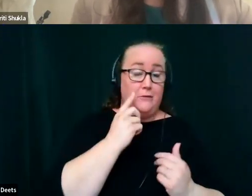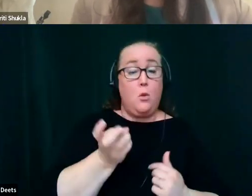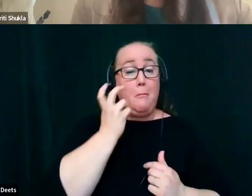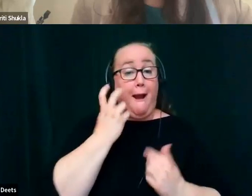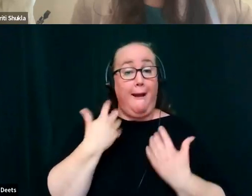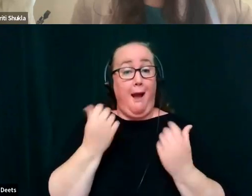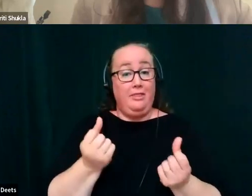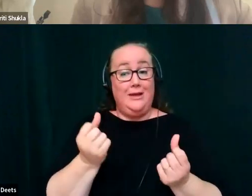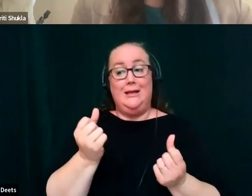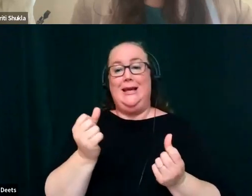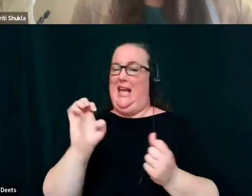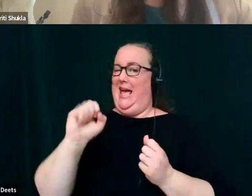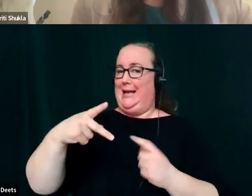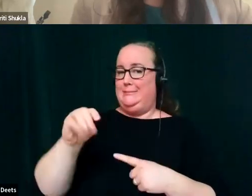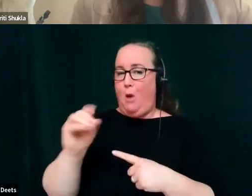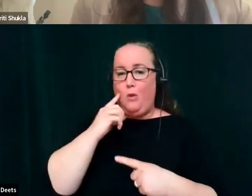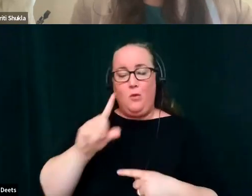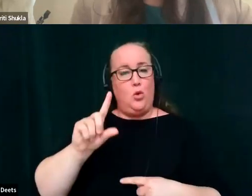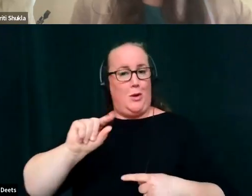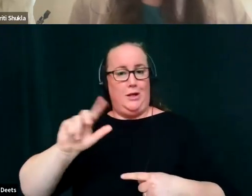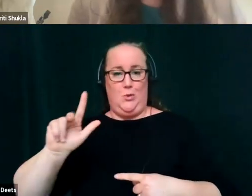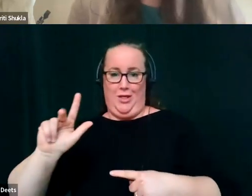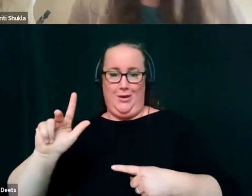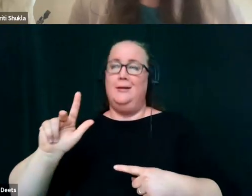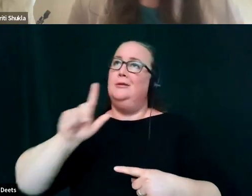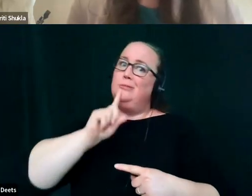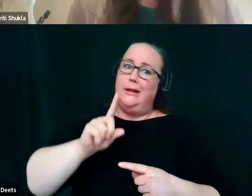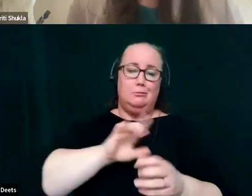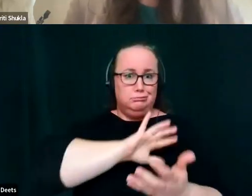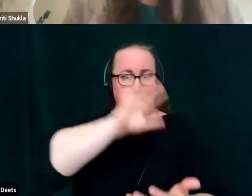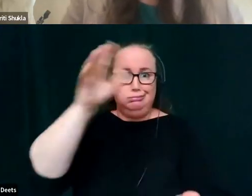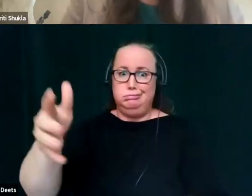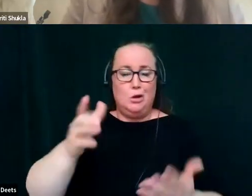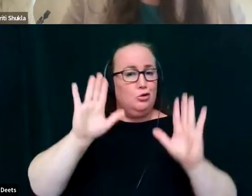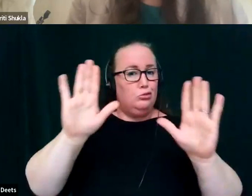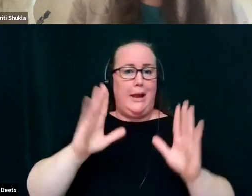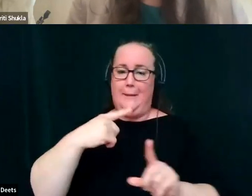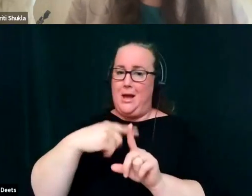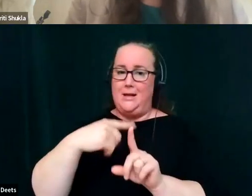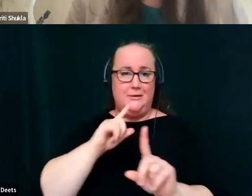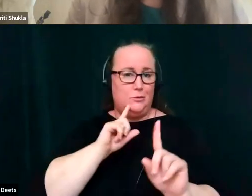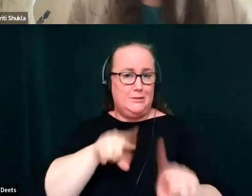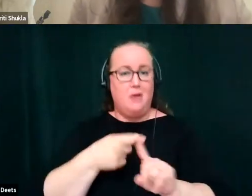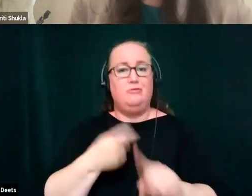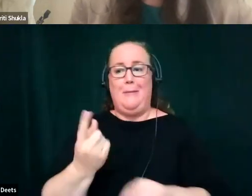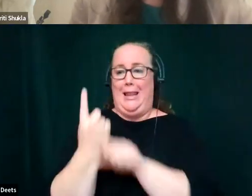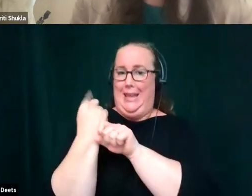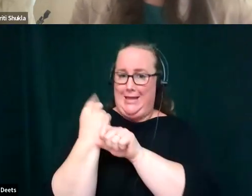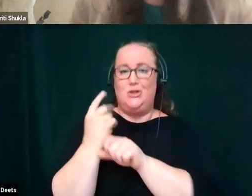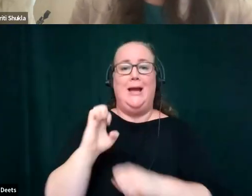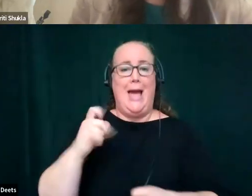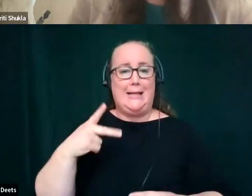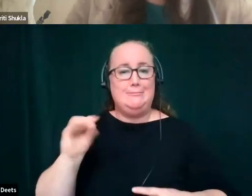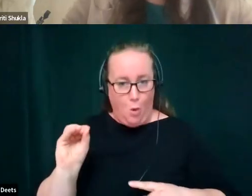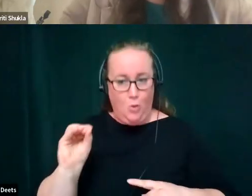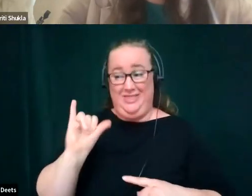Expo 2023. We were absolutely overwhelmed with the positive response that we got from last year's expo, which was the first